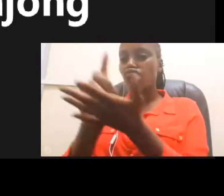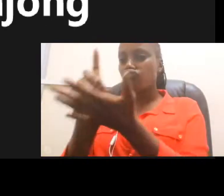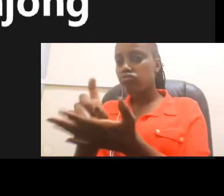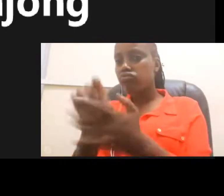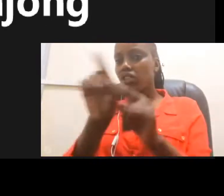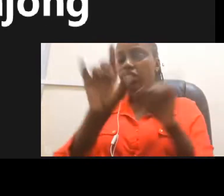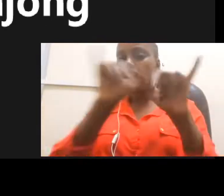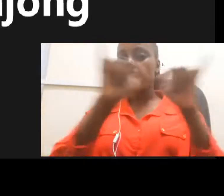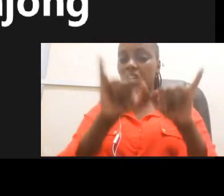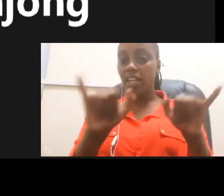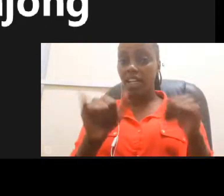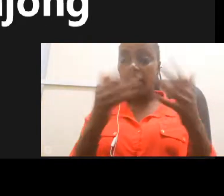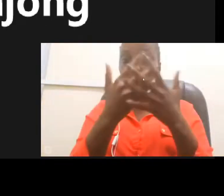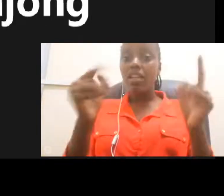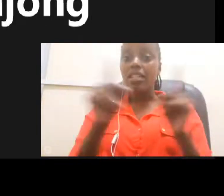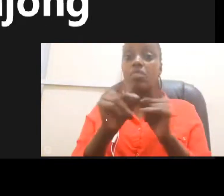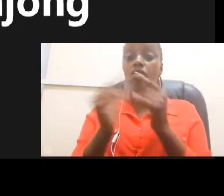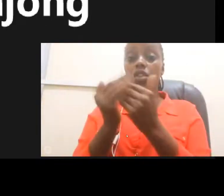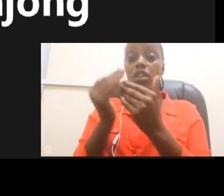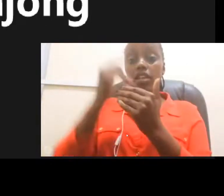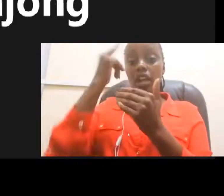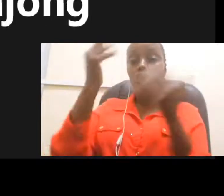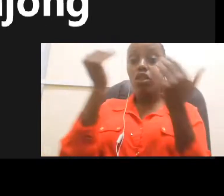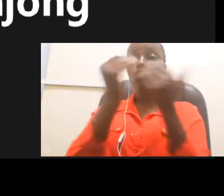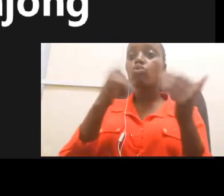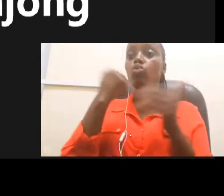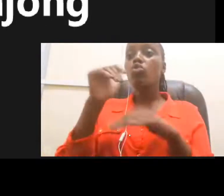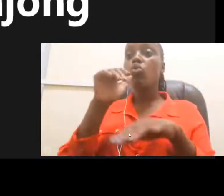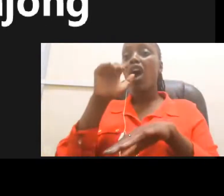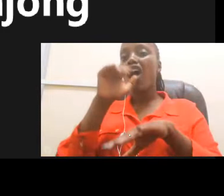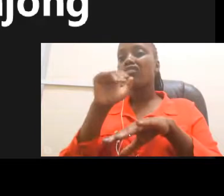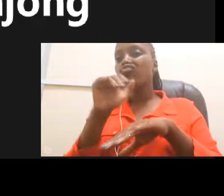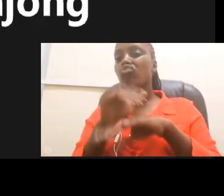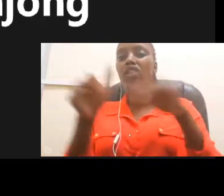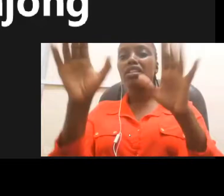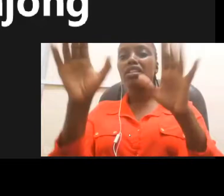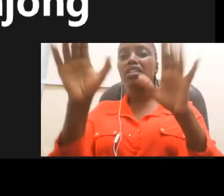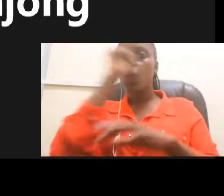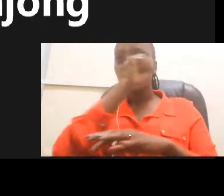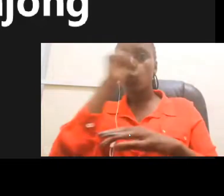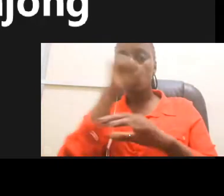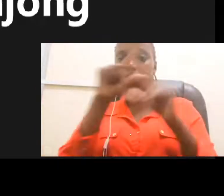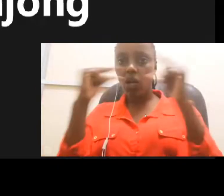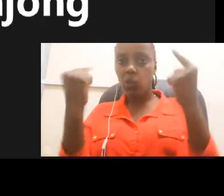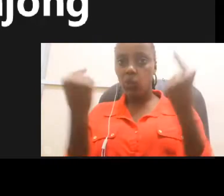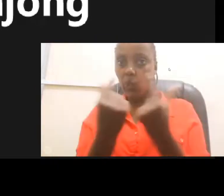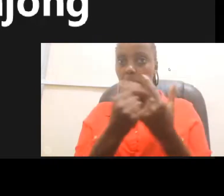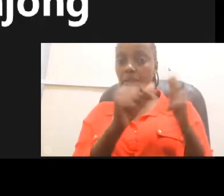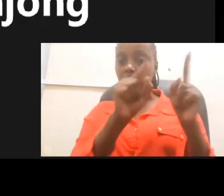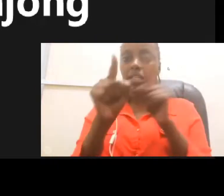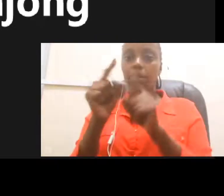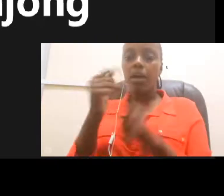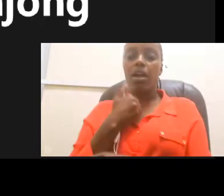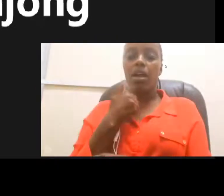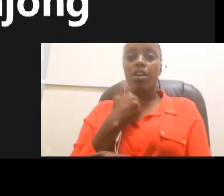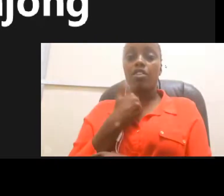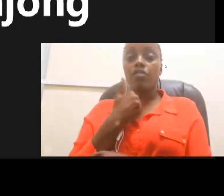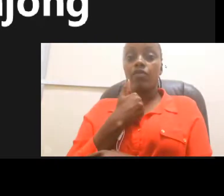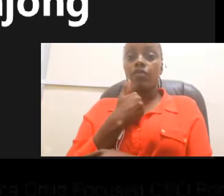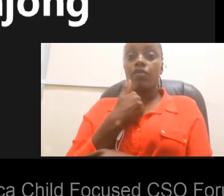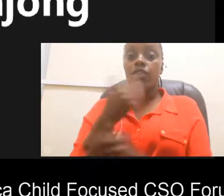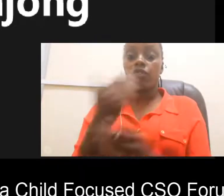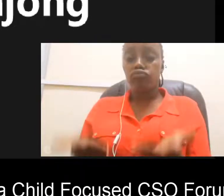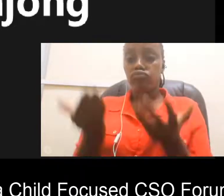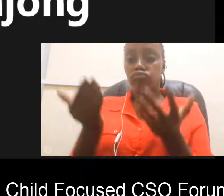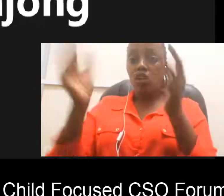the care of these children who are in the streets in many places in Sudan. Specialized organizations have also intensified